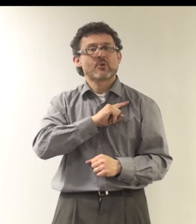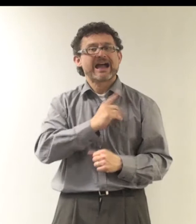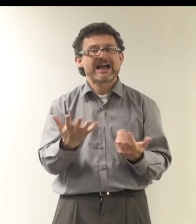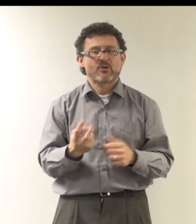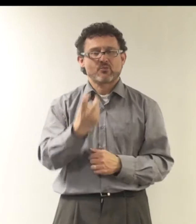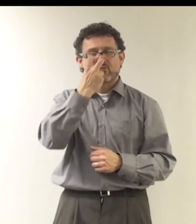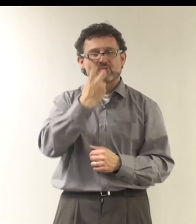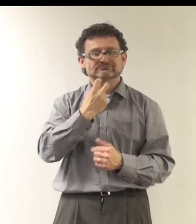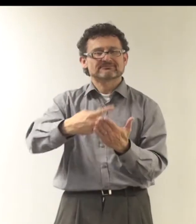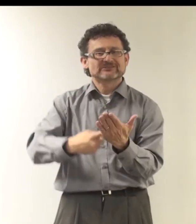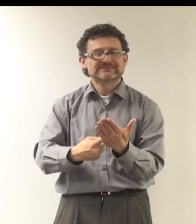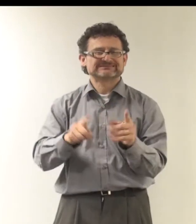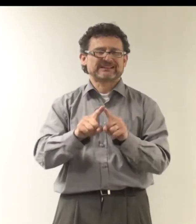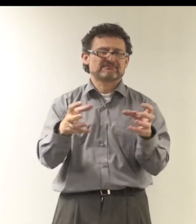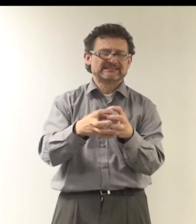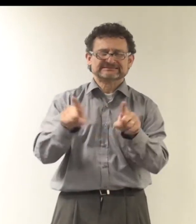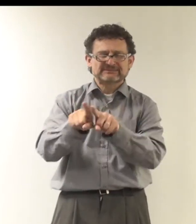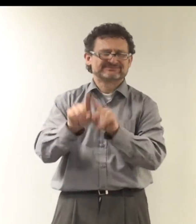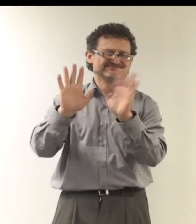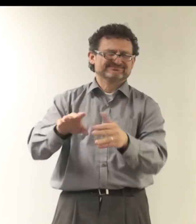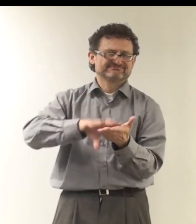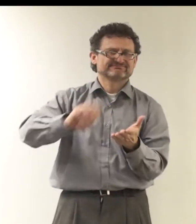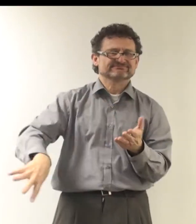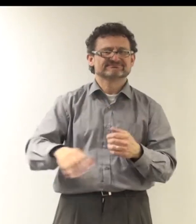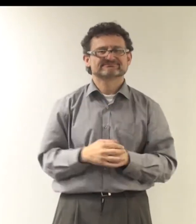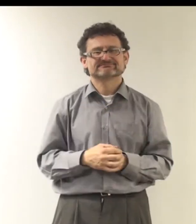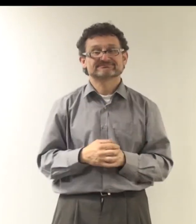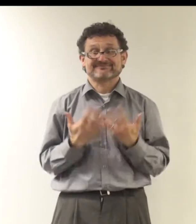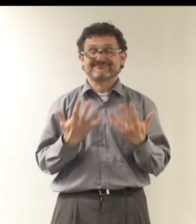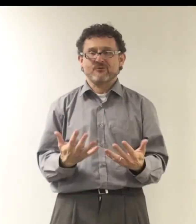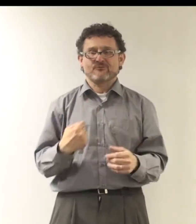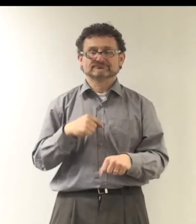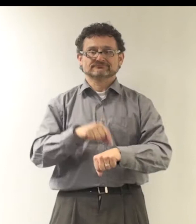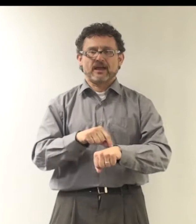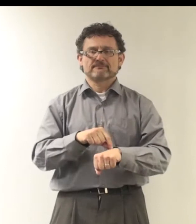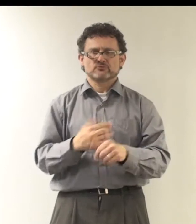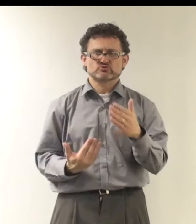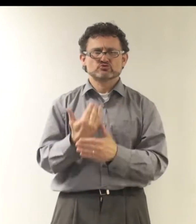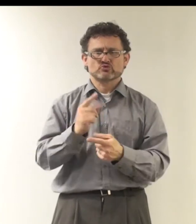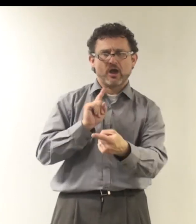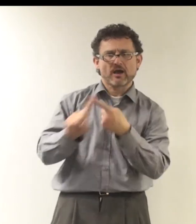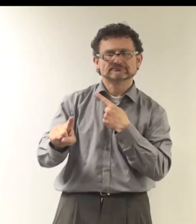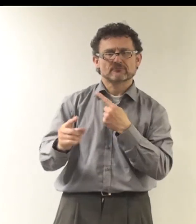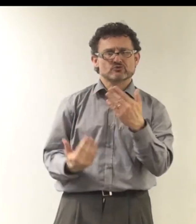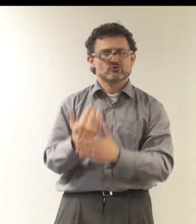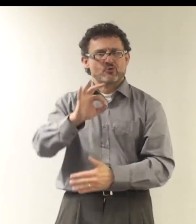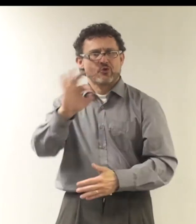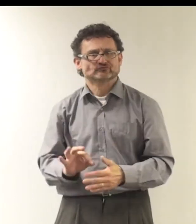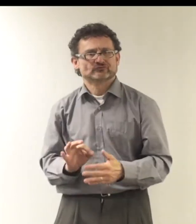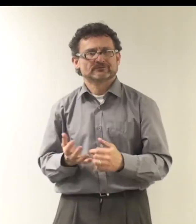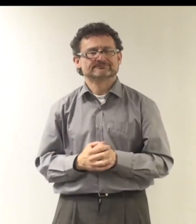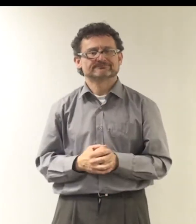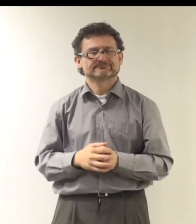so there's a constant flow of information so that we can help each other to make our work on a much wider scale. Now, the Green